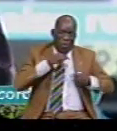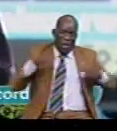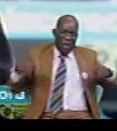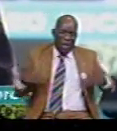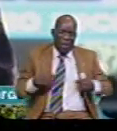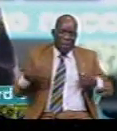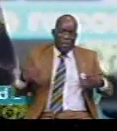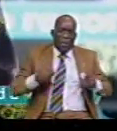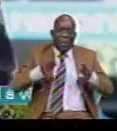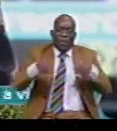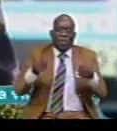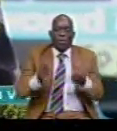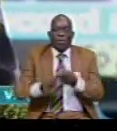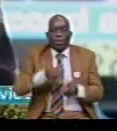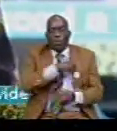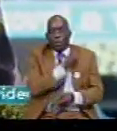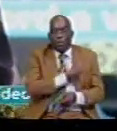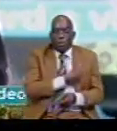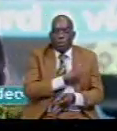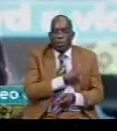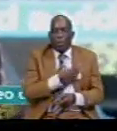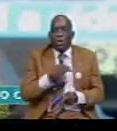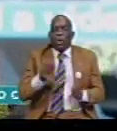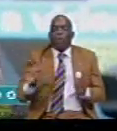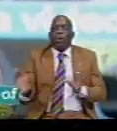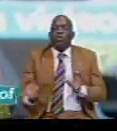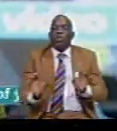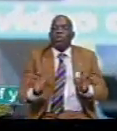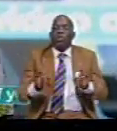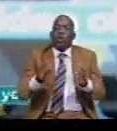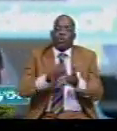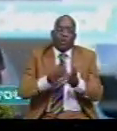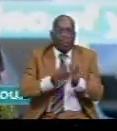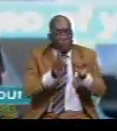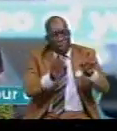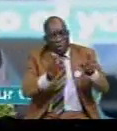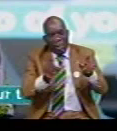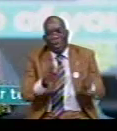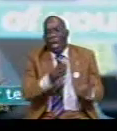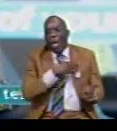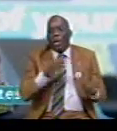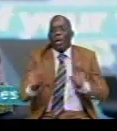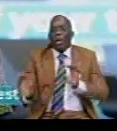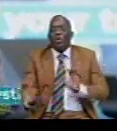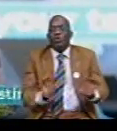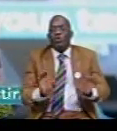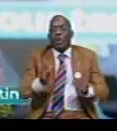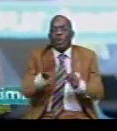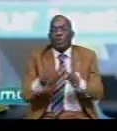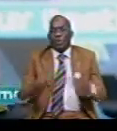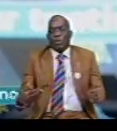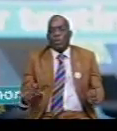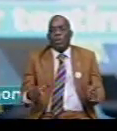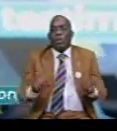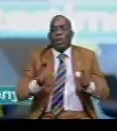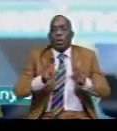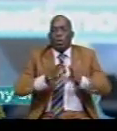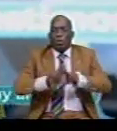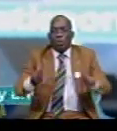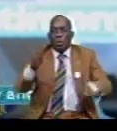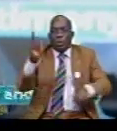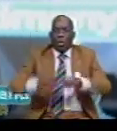ya for to go tan ni ka si. Won ri an kan. Mo ti su gbo kan mi ri. Mo wa gbo pe dadi ma